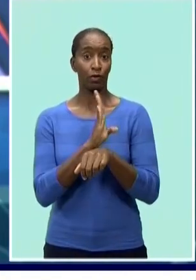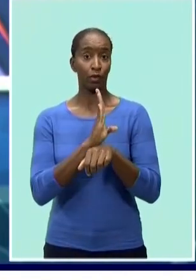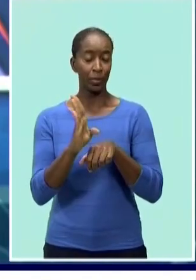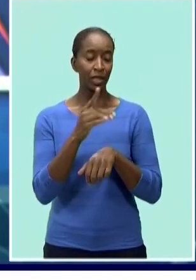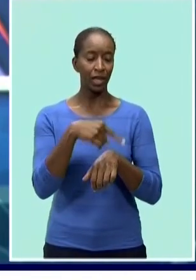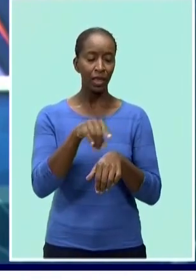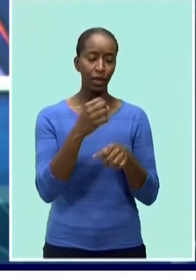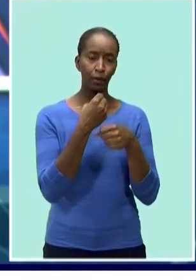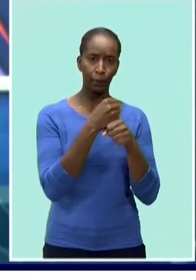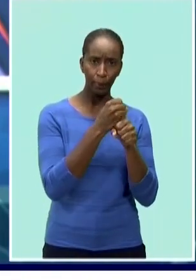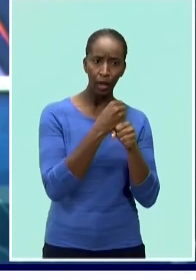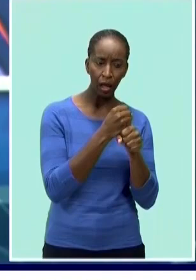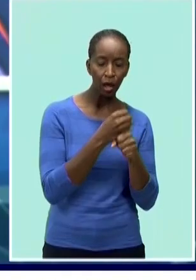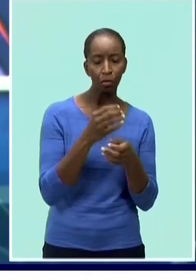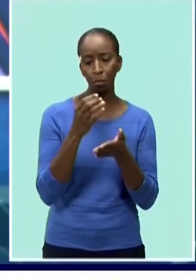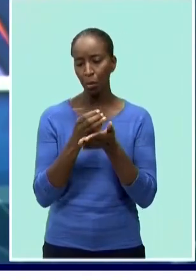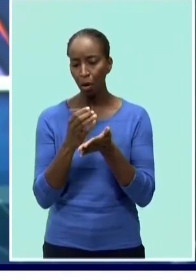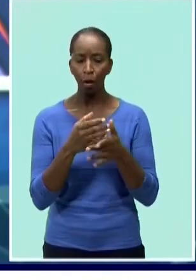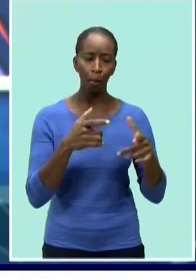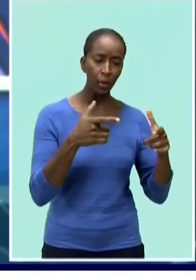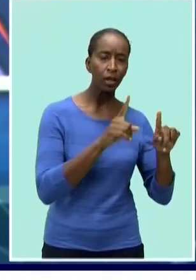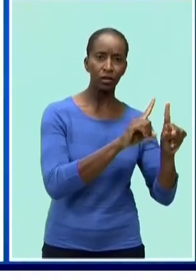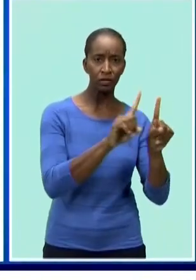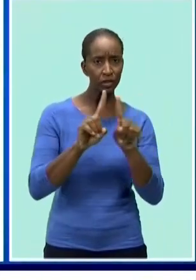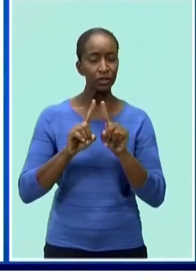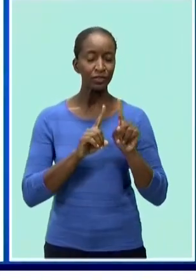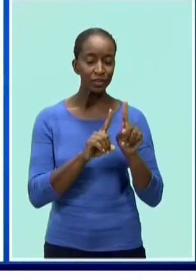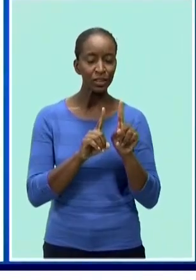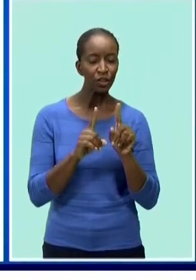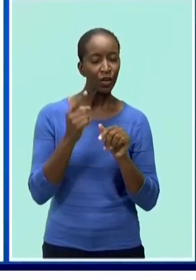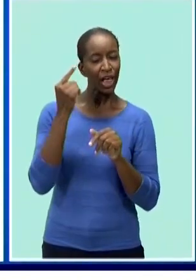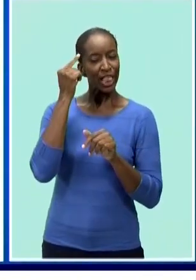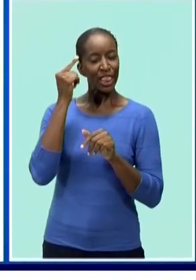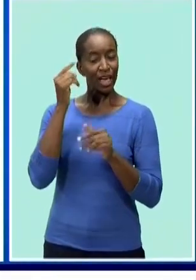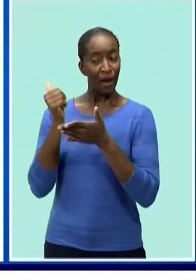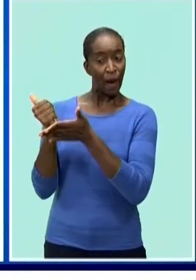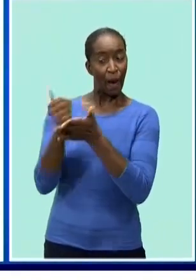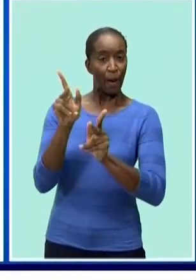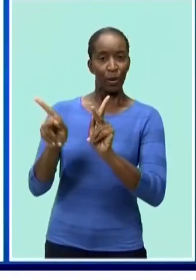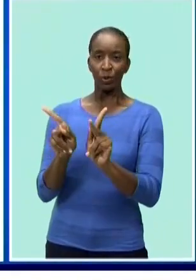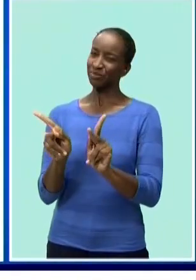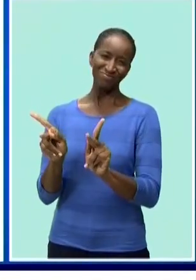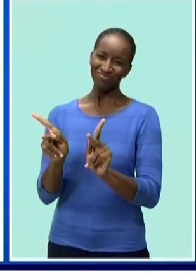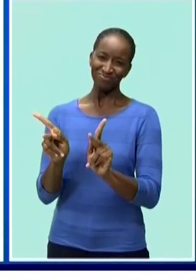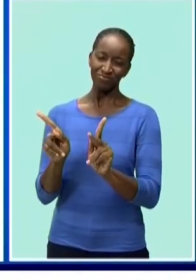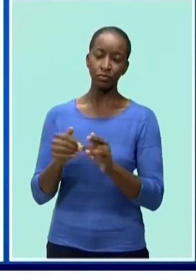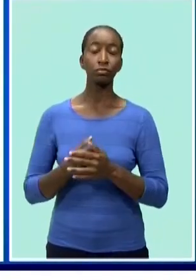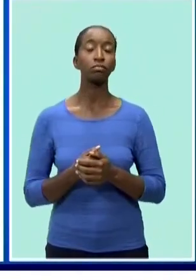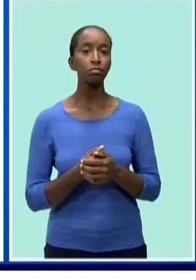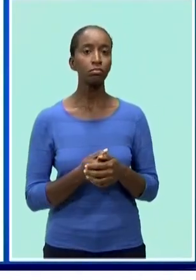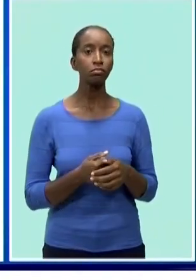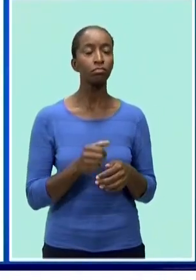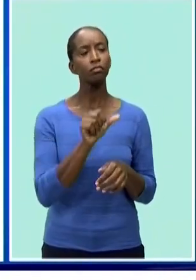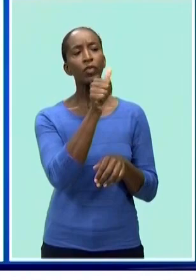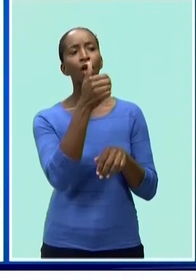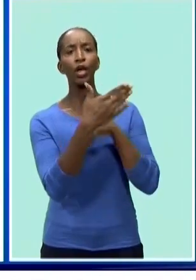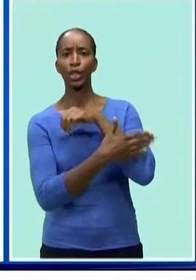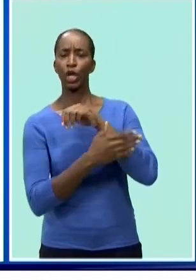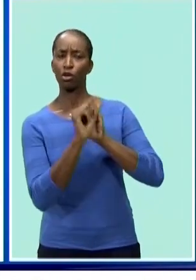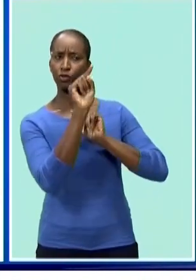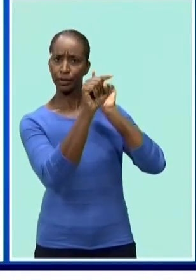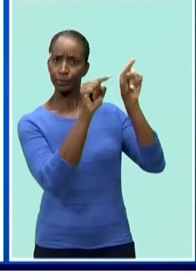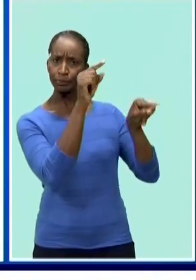best interest at heart. What has been brought to my attention, discussing with these people abroad, is after companies